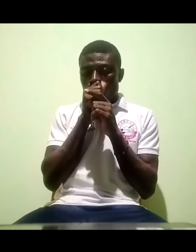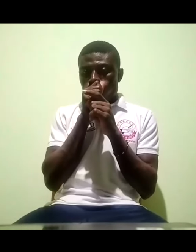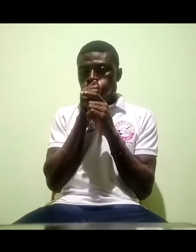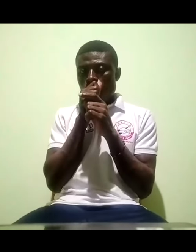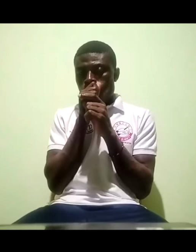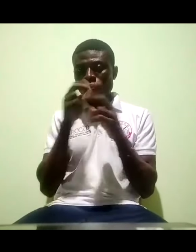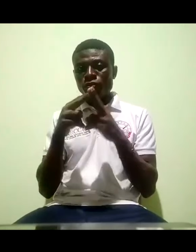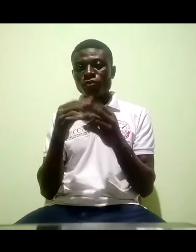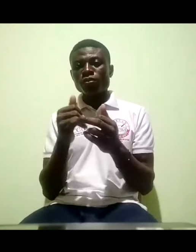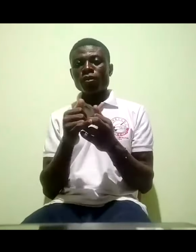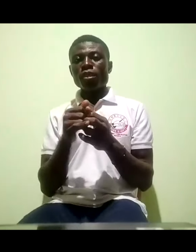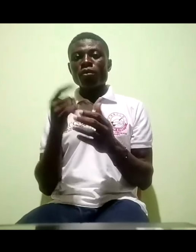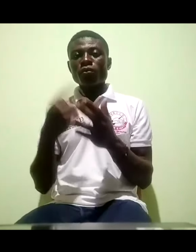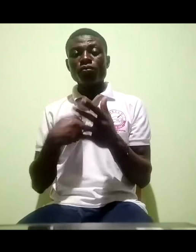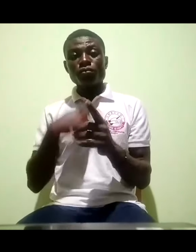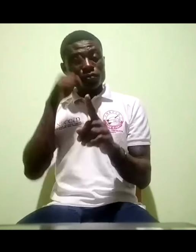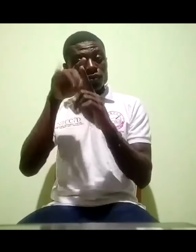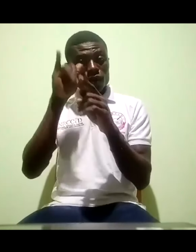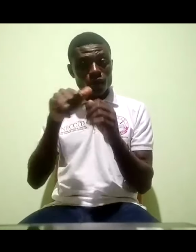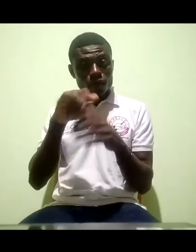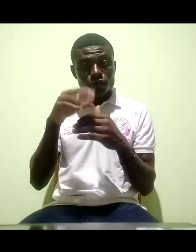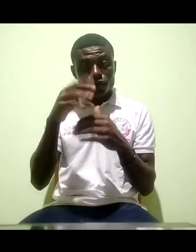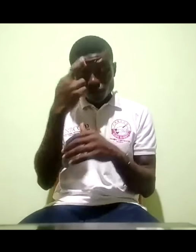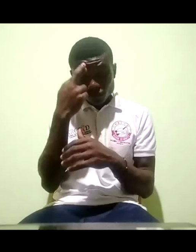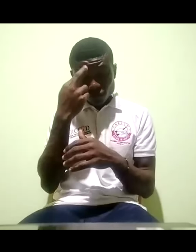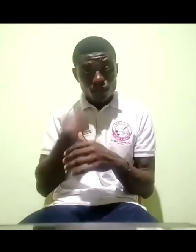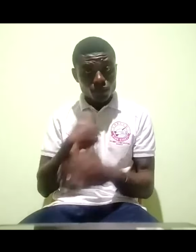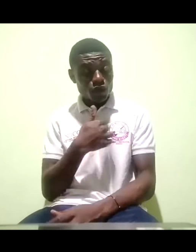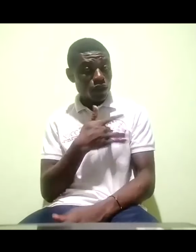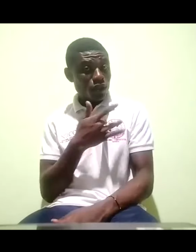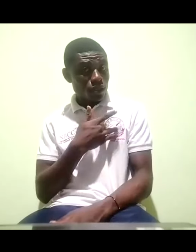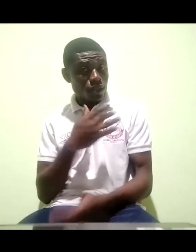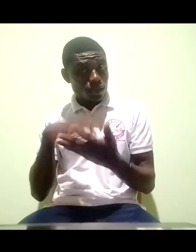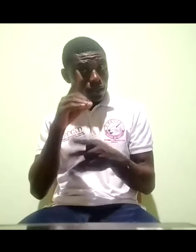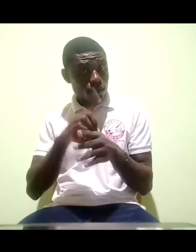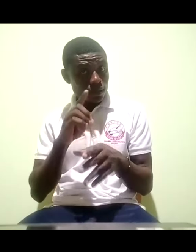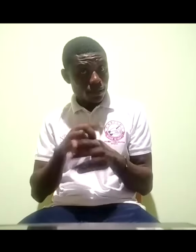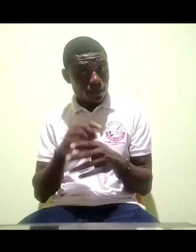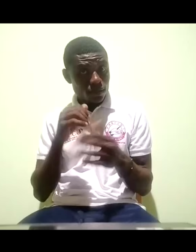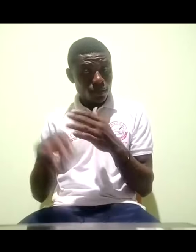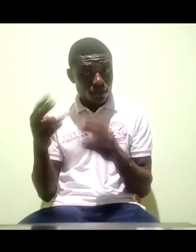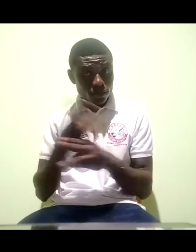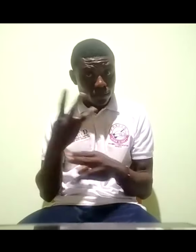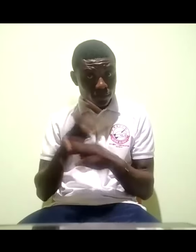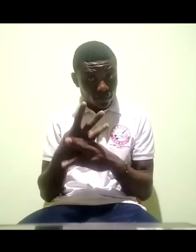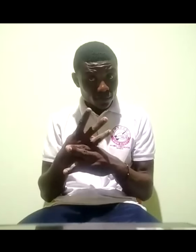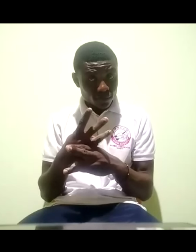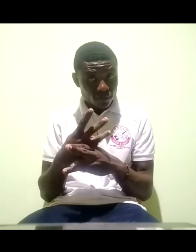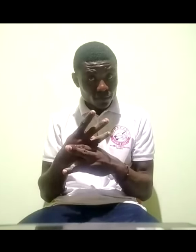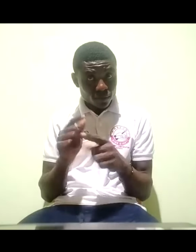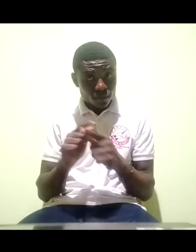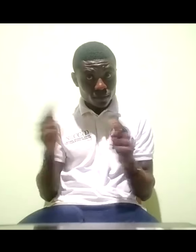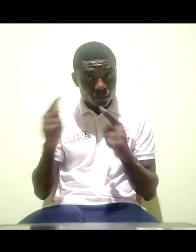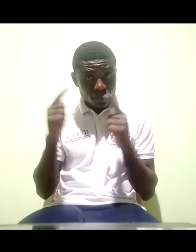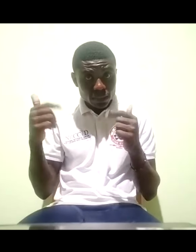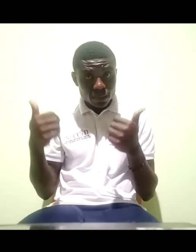of asking was that the causes why we feel that the learning disabilities in math, the dyscalculia has become a bigger and bigger challenge